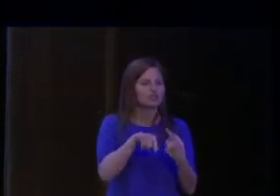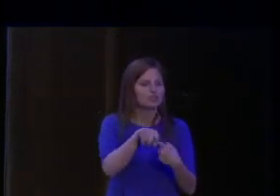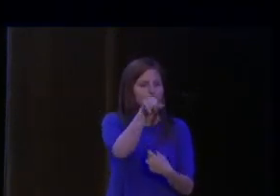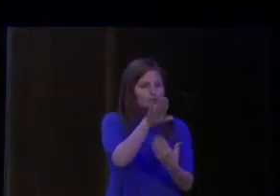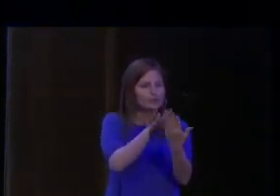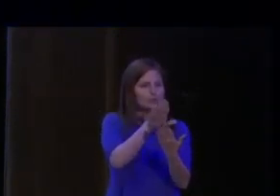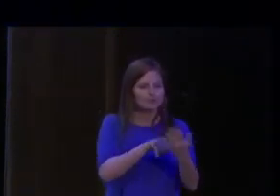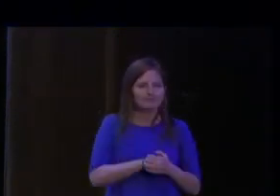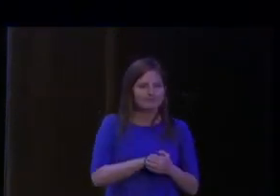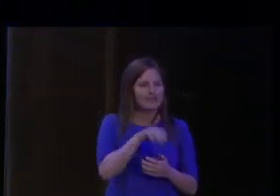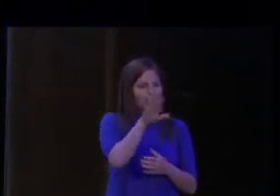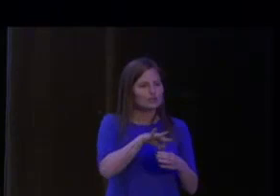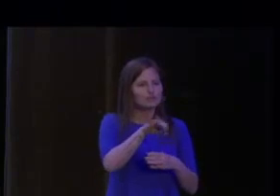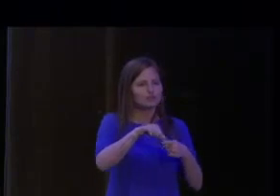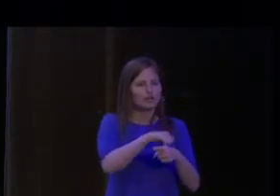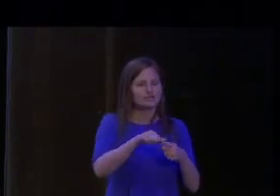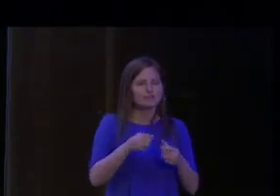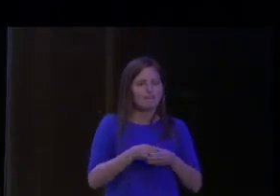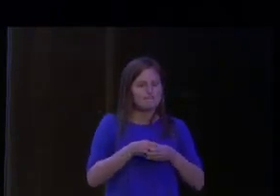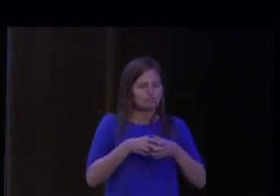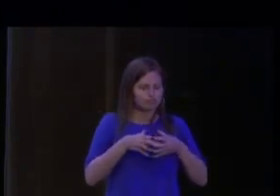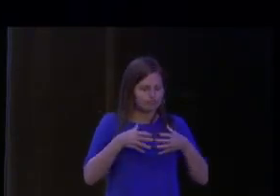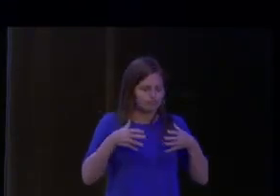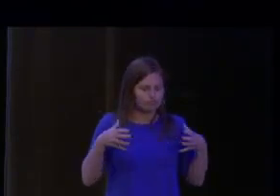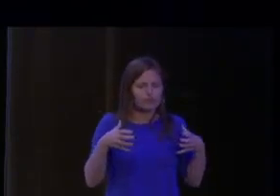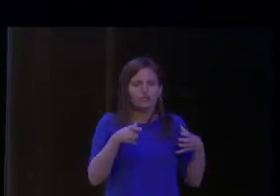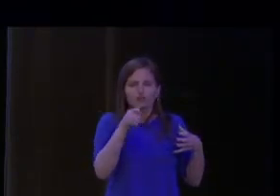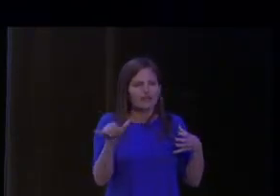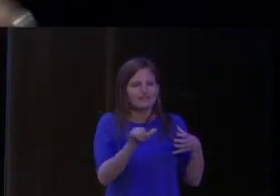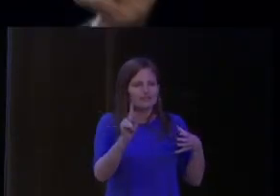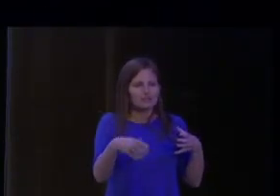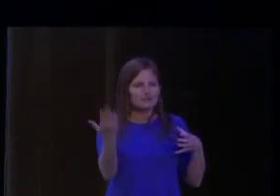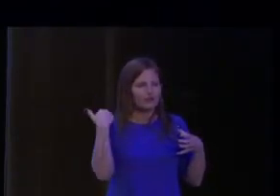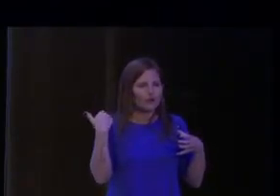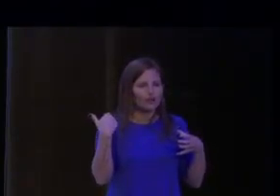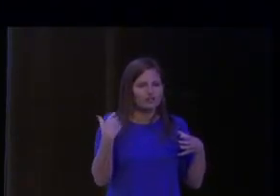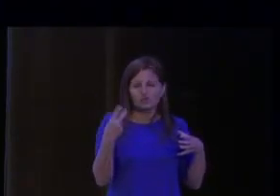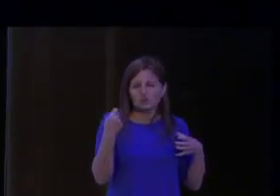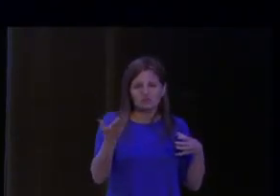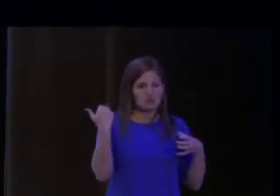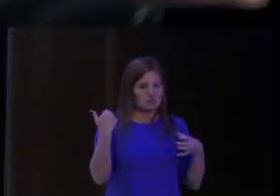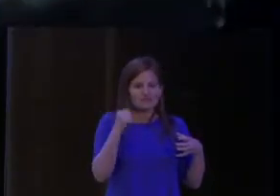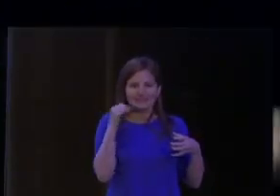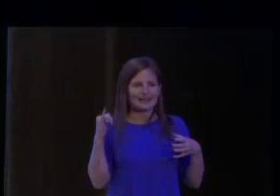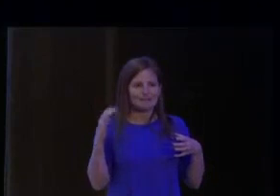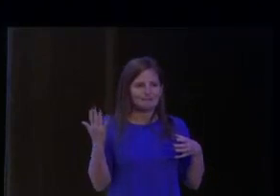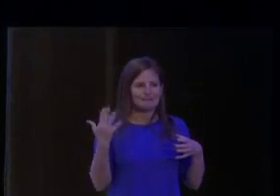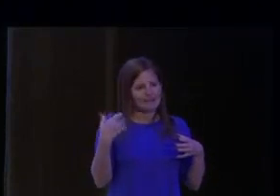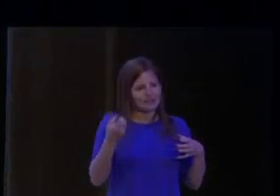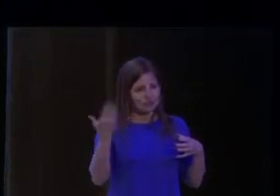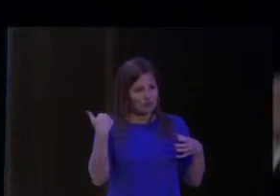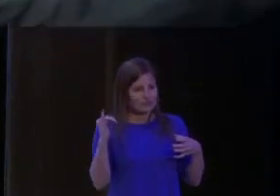That your spiritual practice has birthed so much insight and revelation, you're not who you used to be. You're not who you were 2 years ago. You're not who you were 5